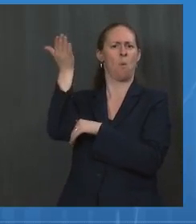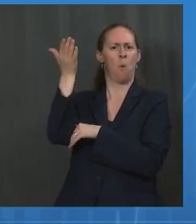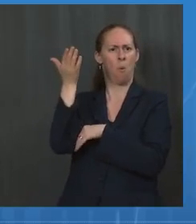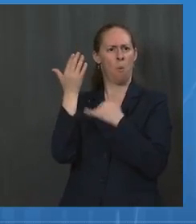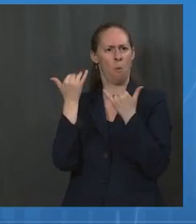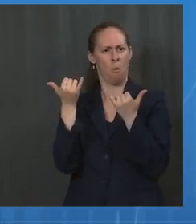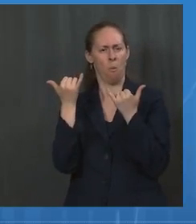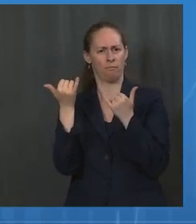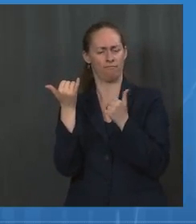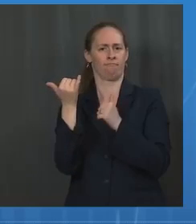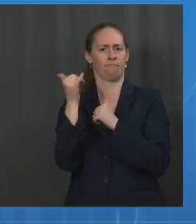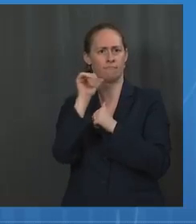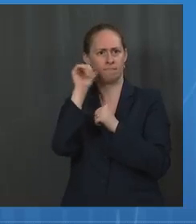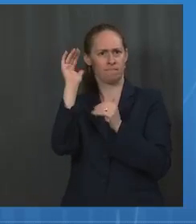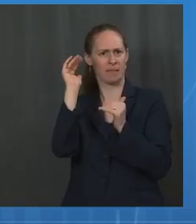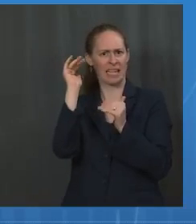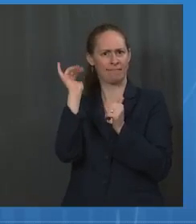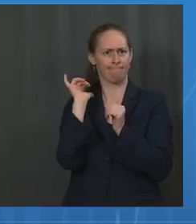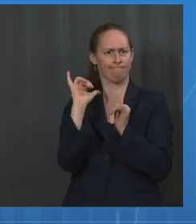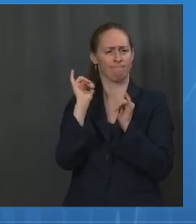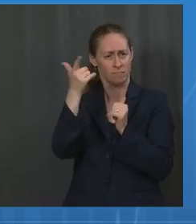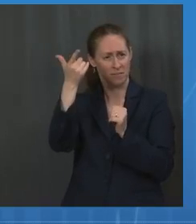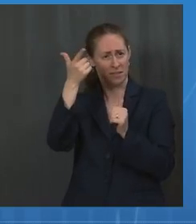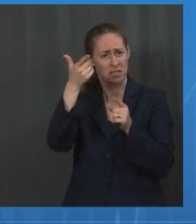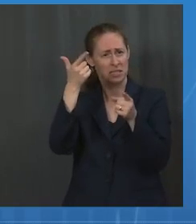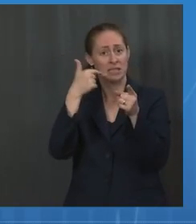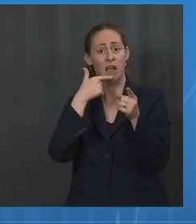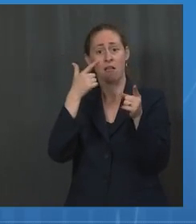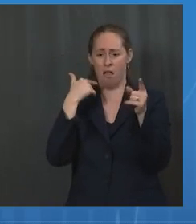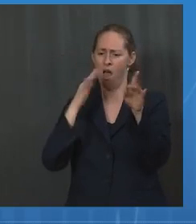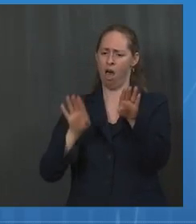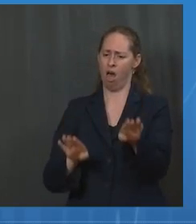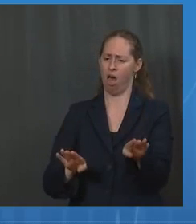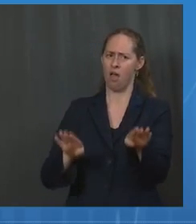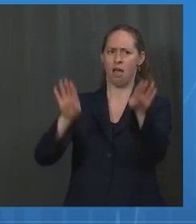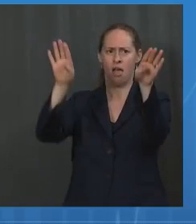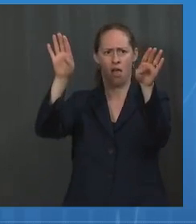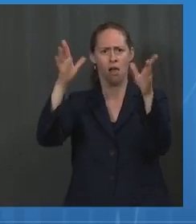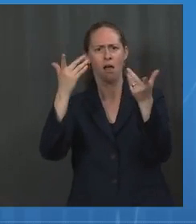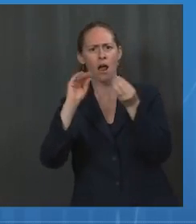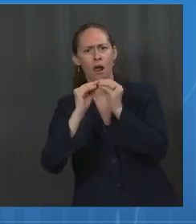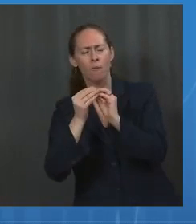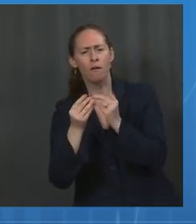have data on that? You said it's rising just because all cases are rising, but do you have numbers on that?